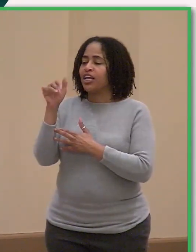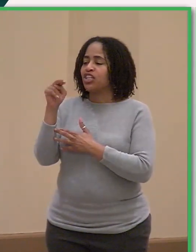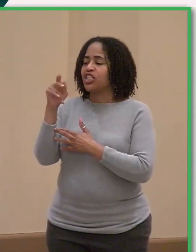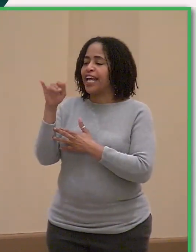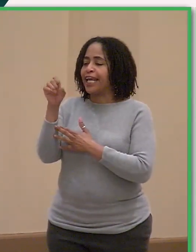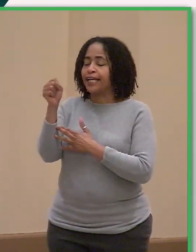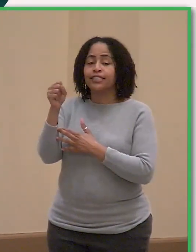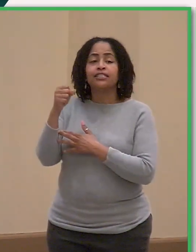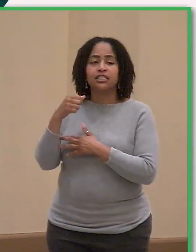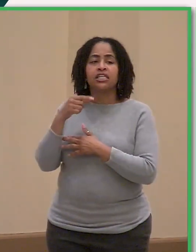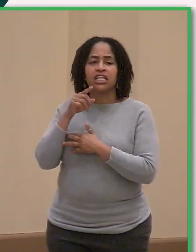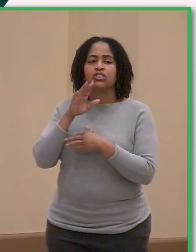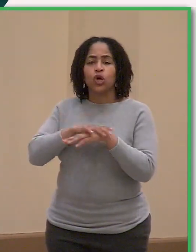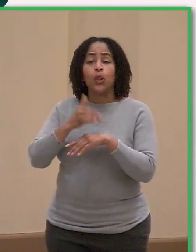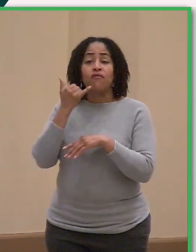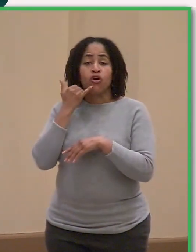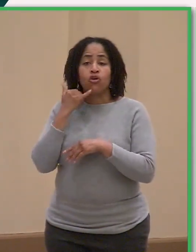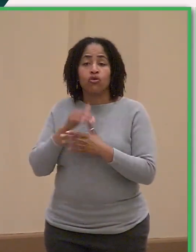he's online as well.